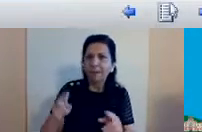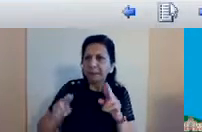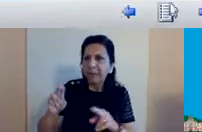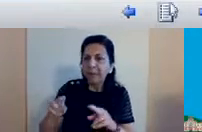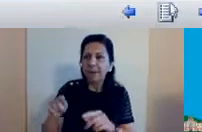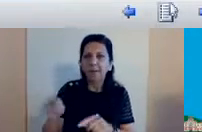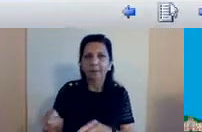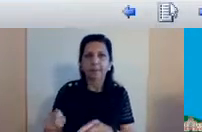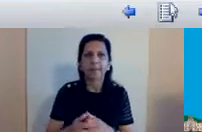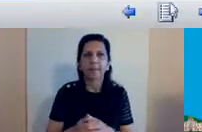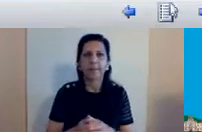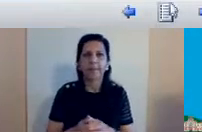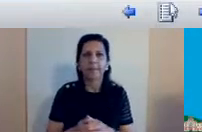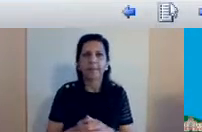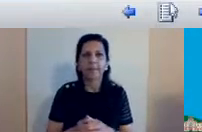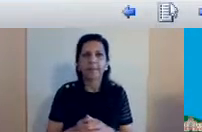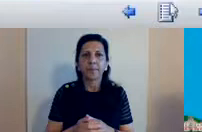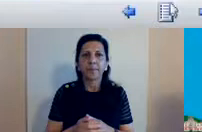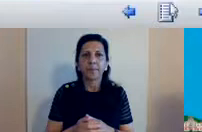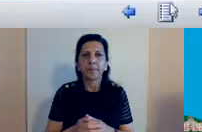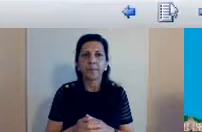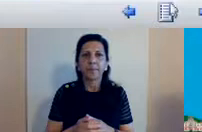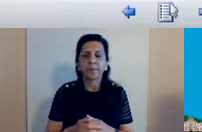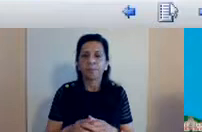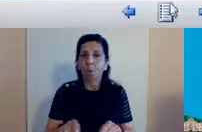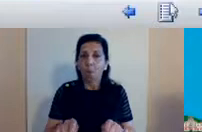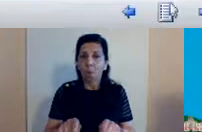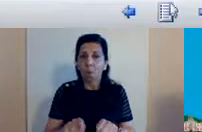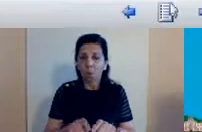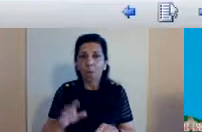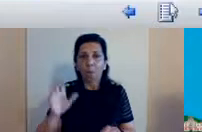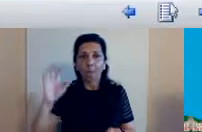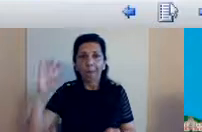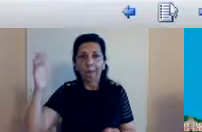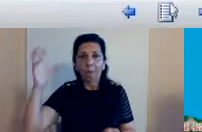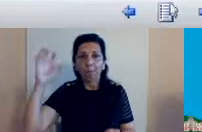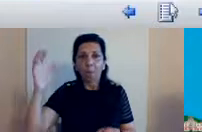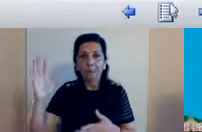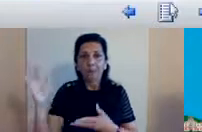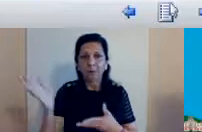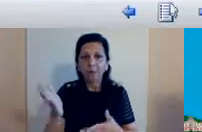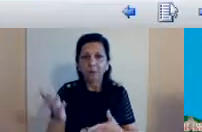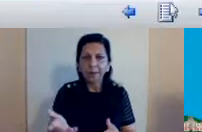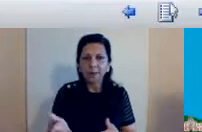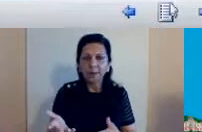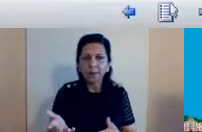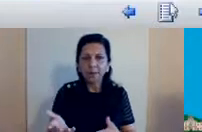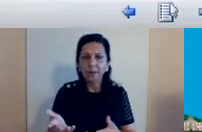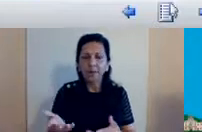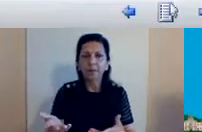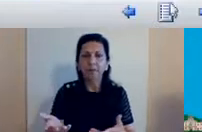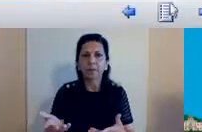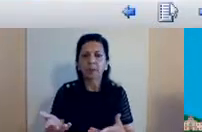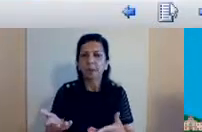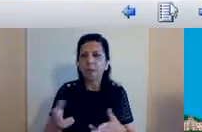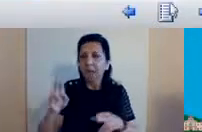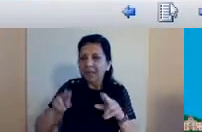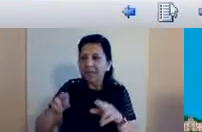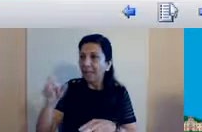we've seen a significant change. I mentioned it earlier in terms of the ambulance service, undertaking assessments at the scenes